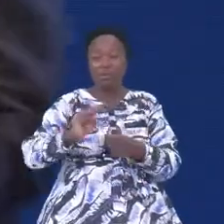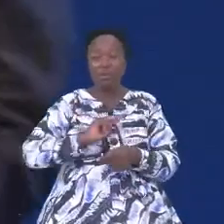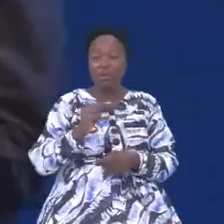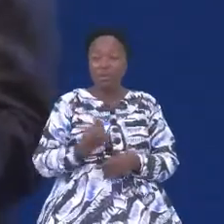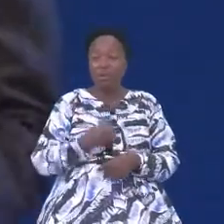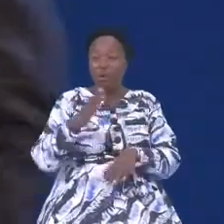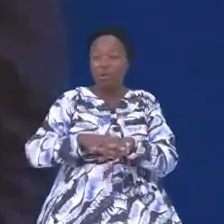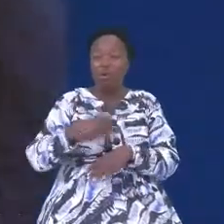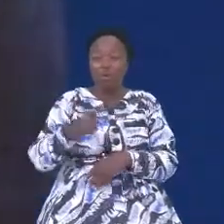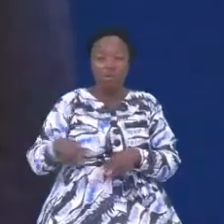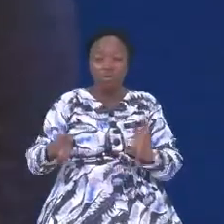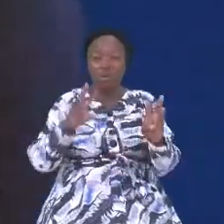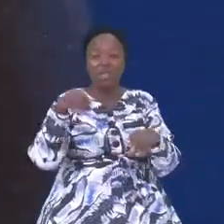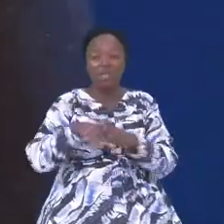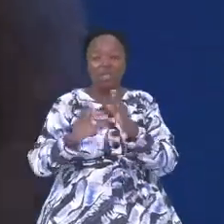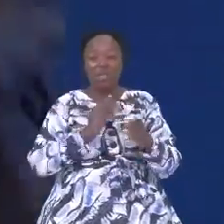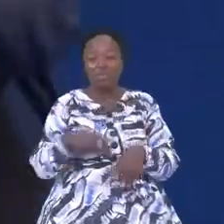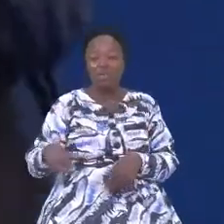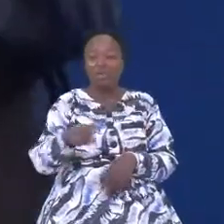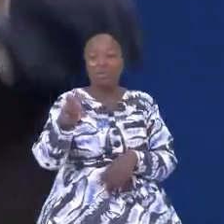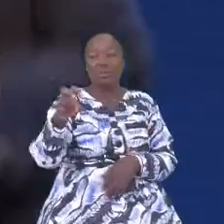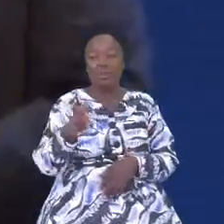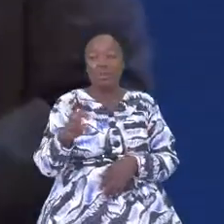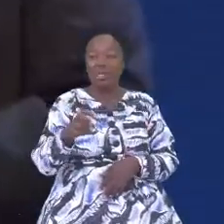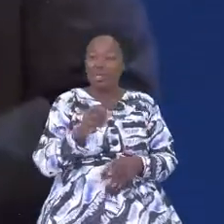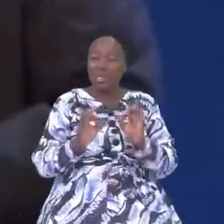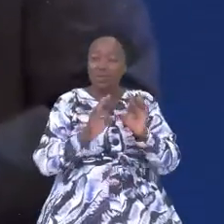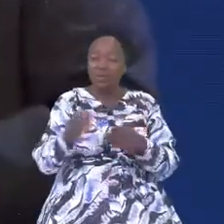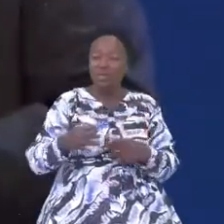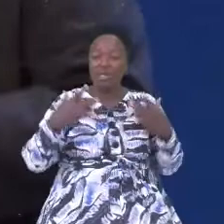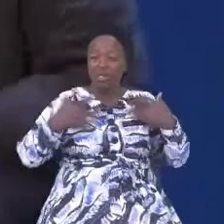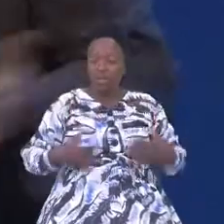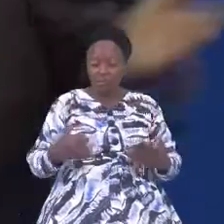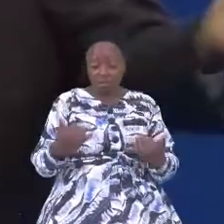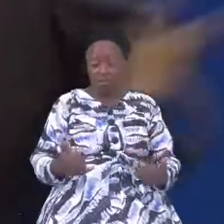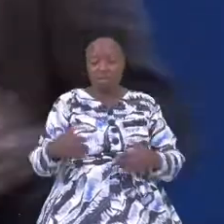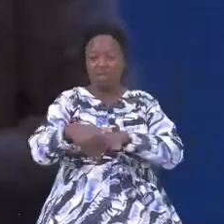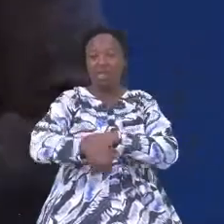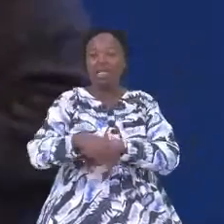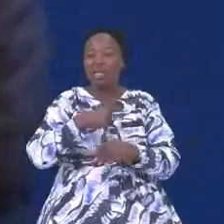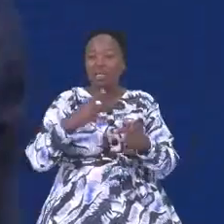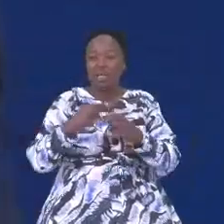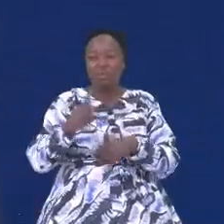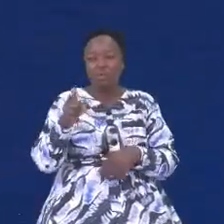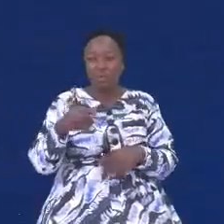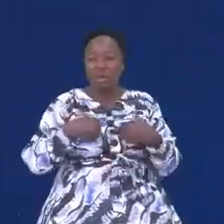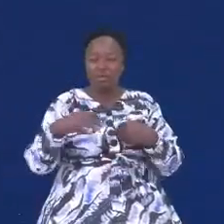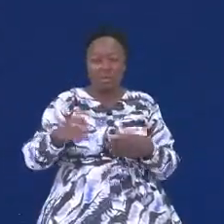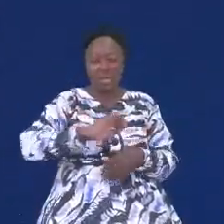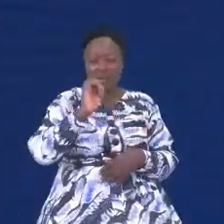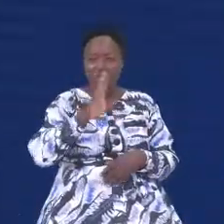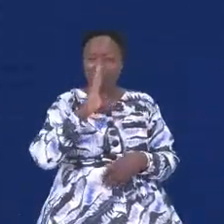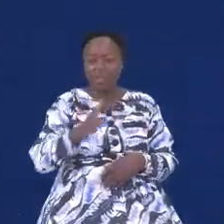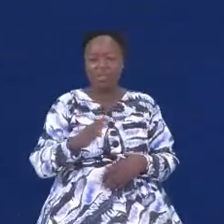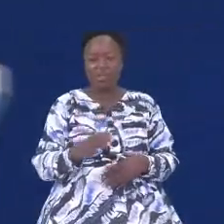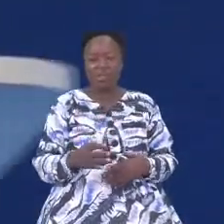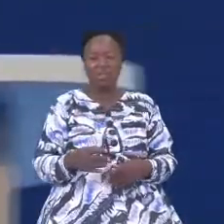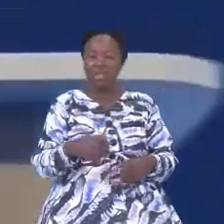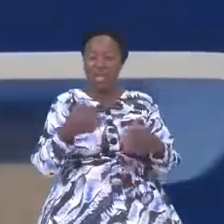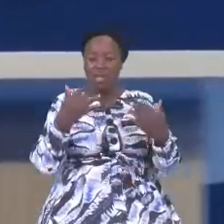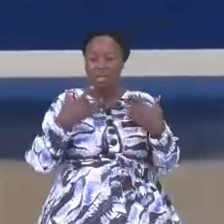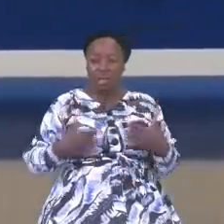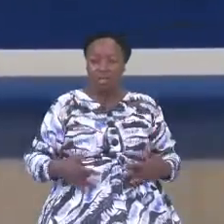on the way in our journey. If you're discouraged tonight, if you have ever been discouraged, you are not